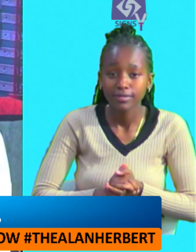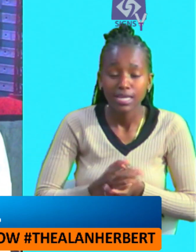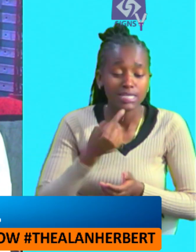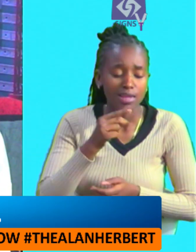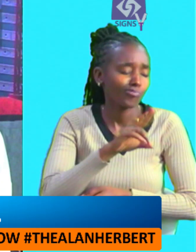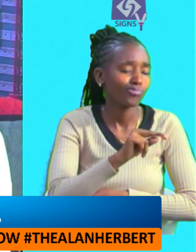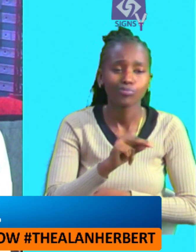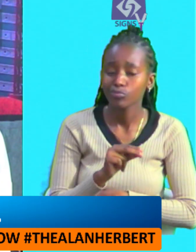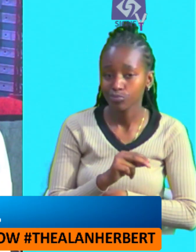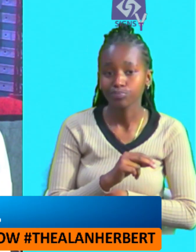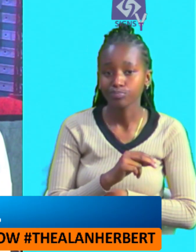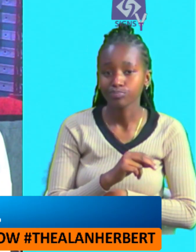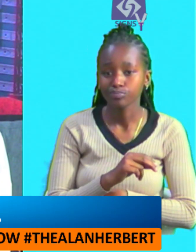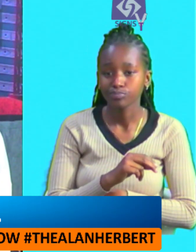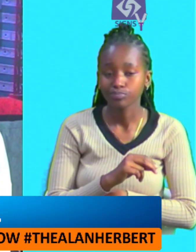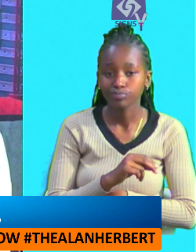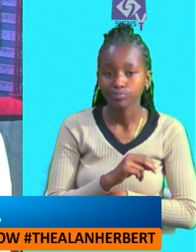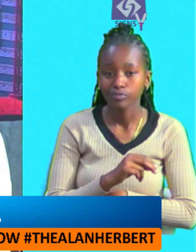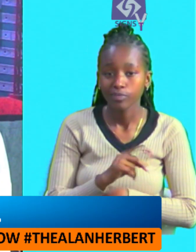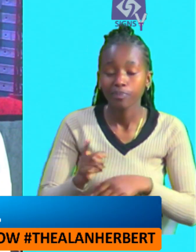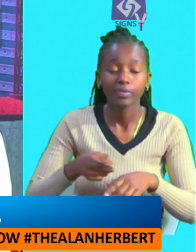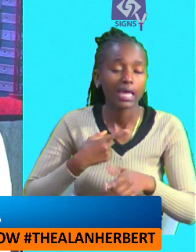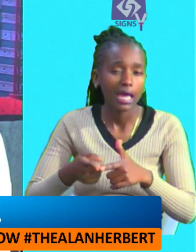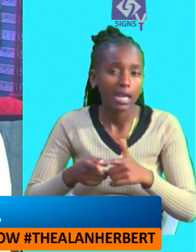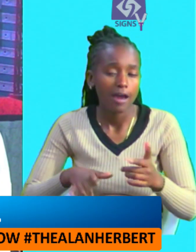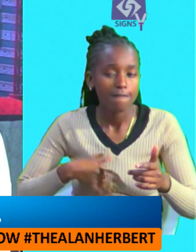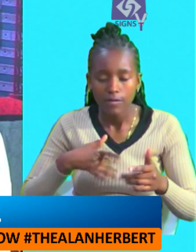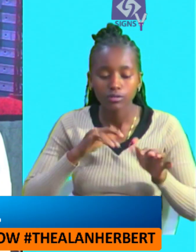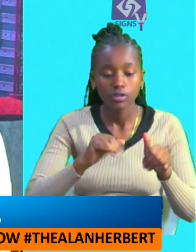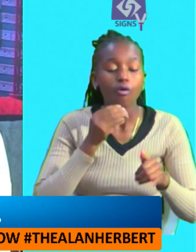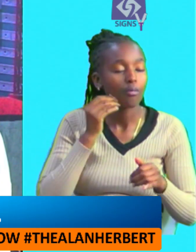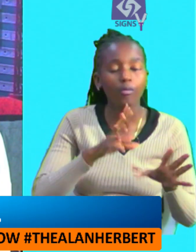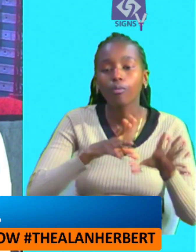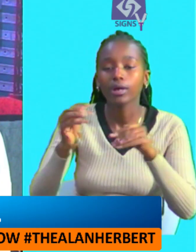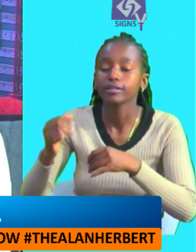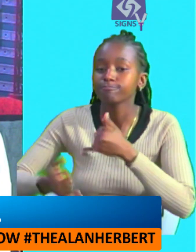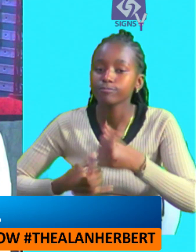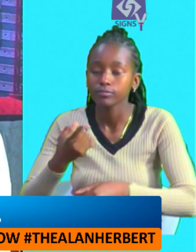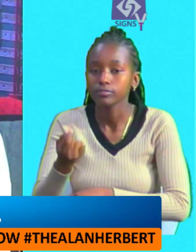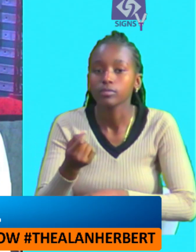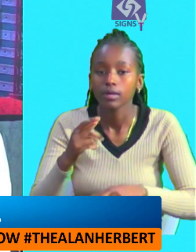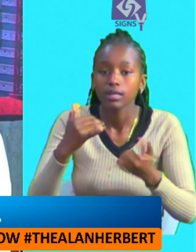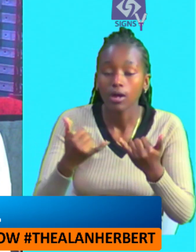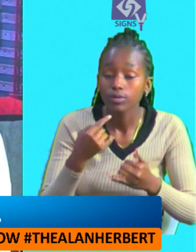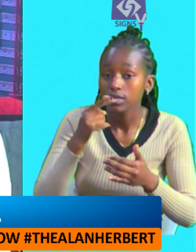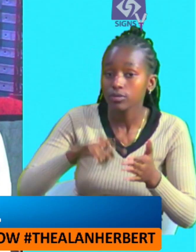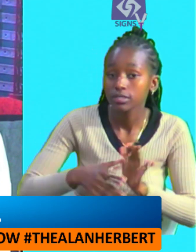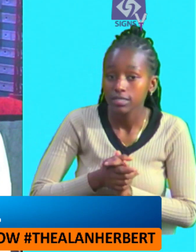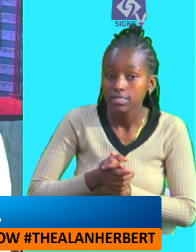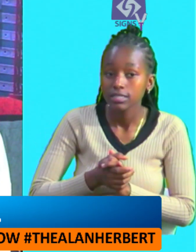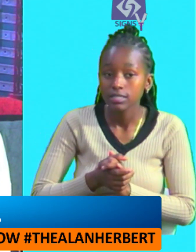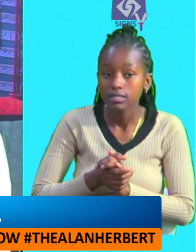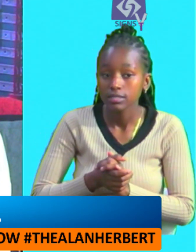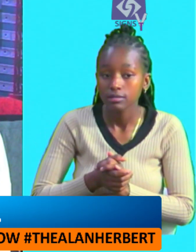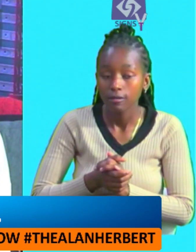living within a district. You are living within a sub-county. You are living within a county, and you're living within a country, within a continent, and within a